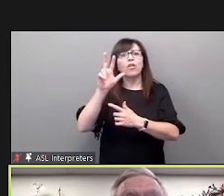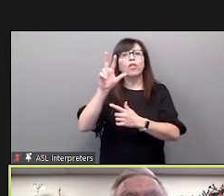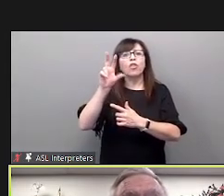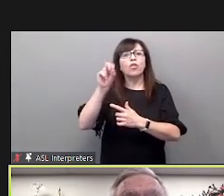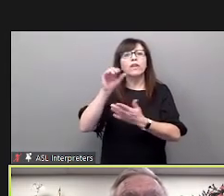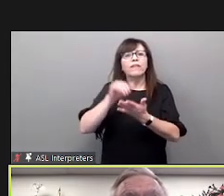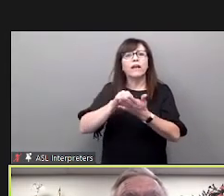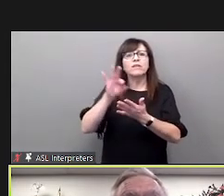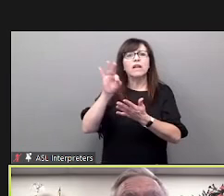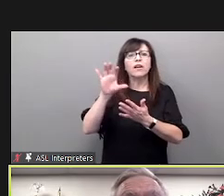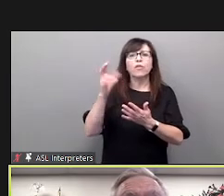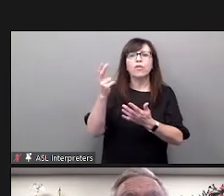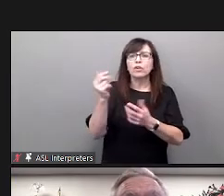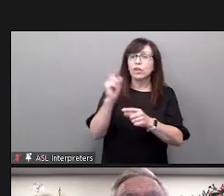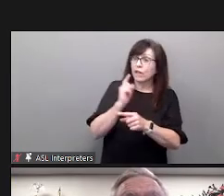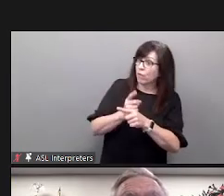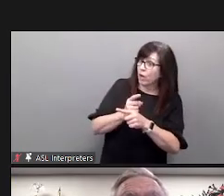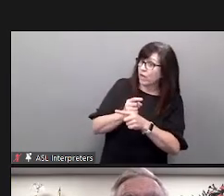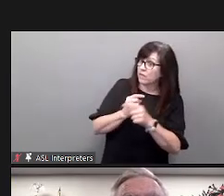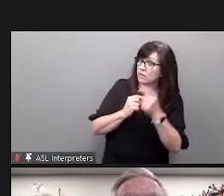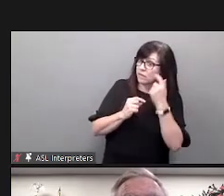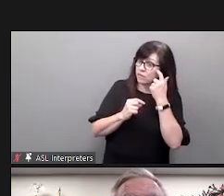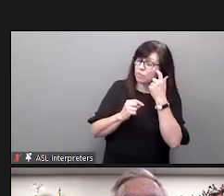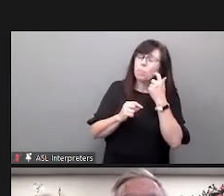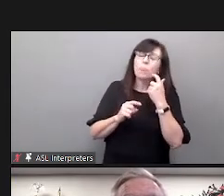right, Christine?